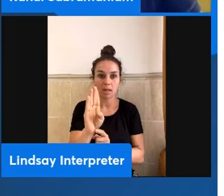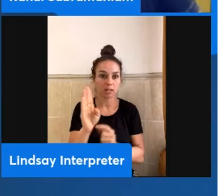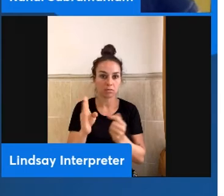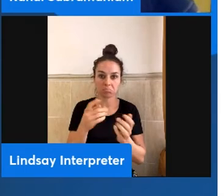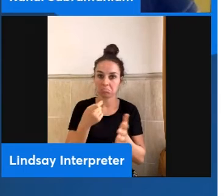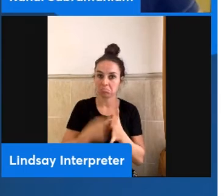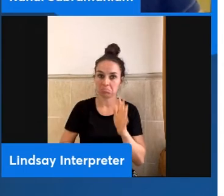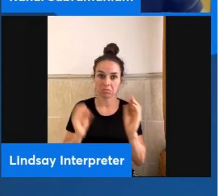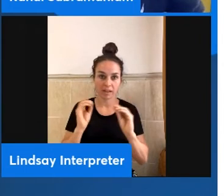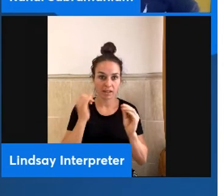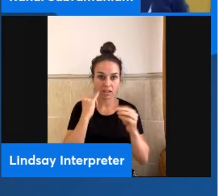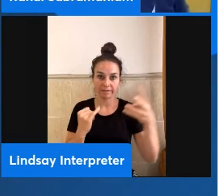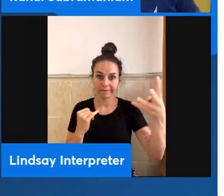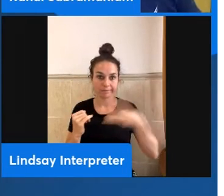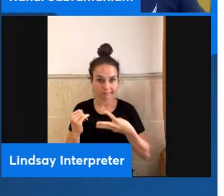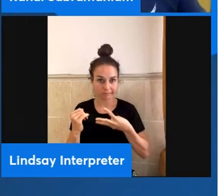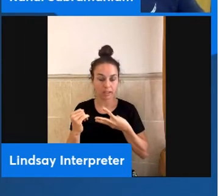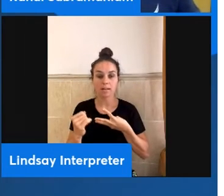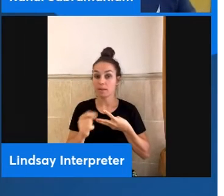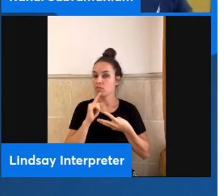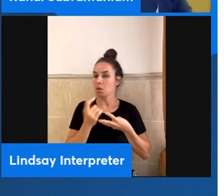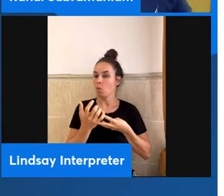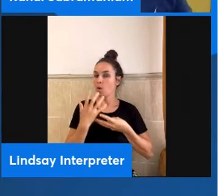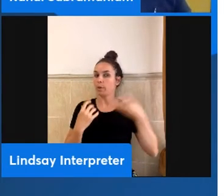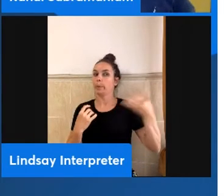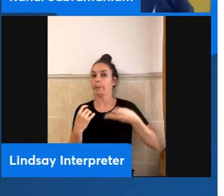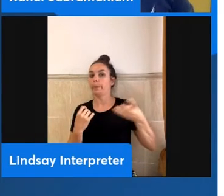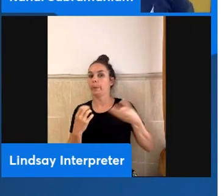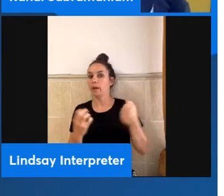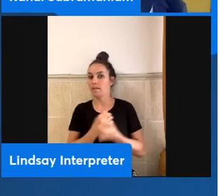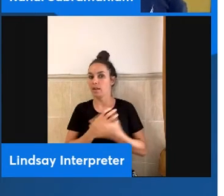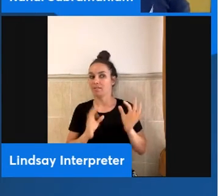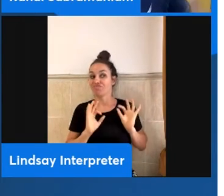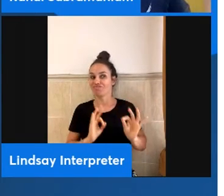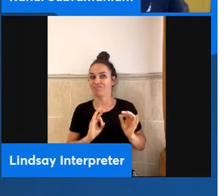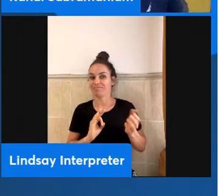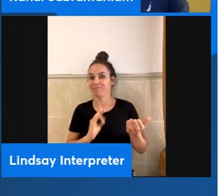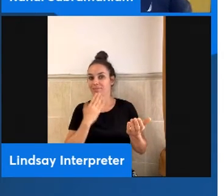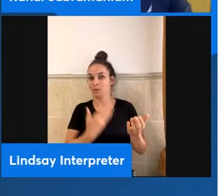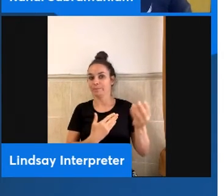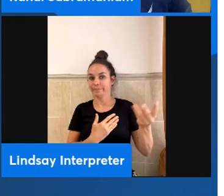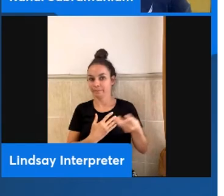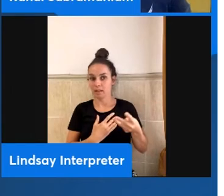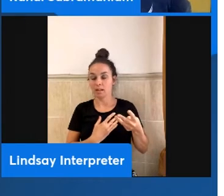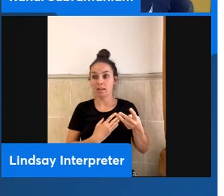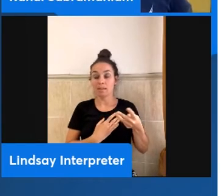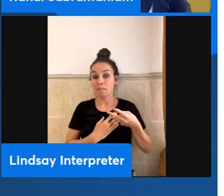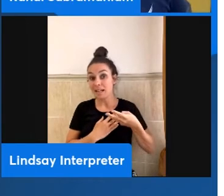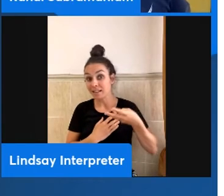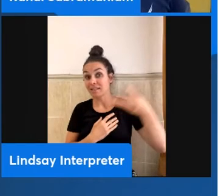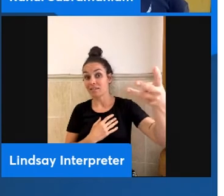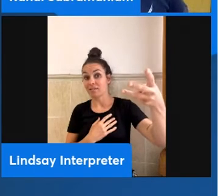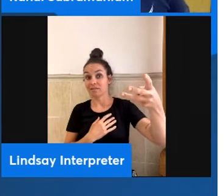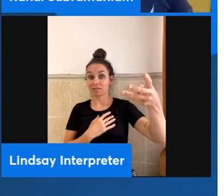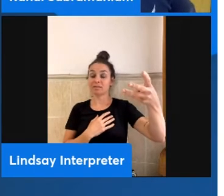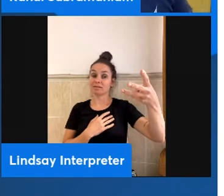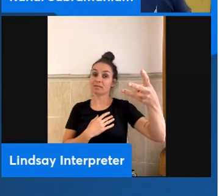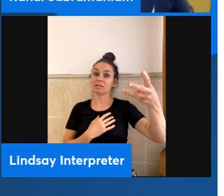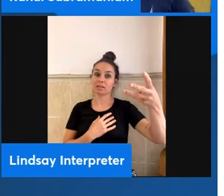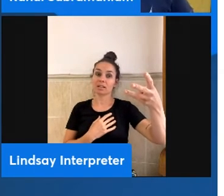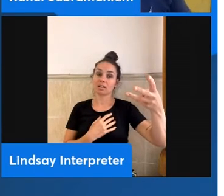ingress data because they want you to put all your data in there. Egress is basically what gets charged, kind